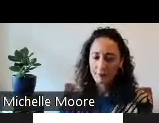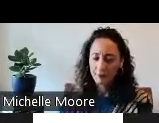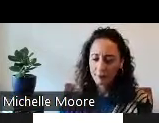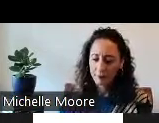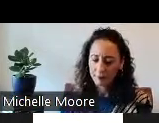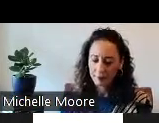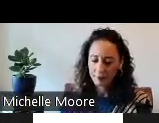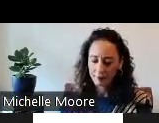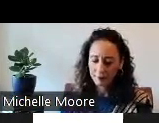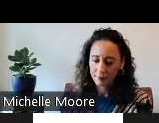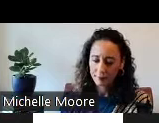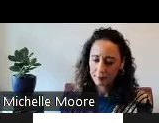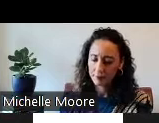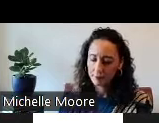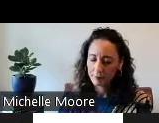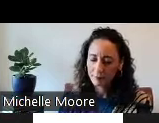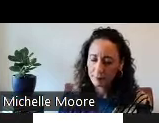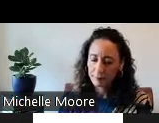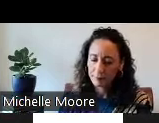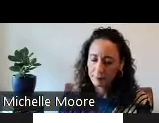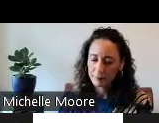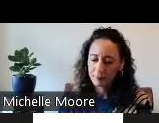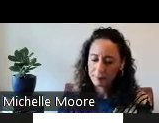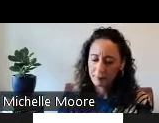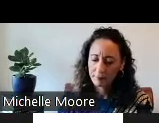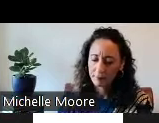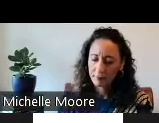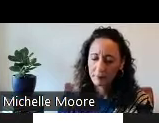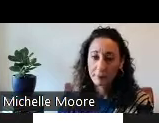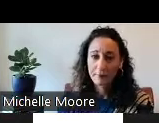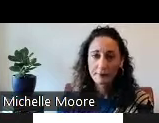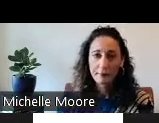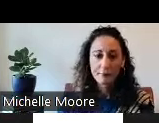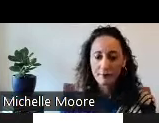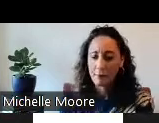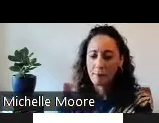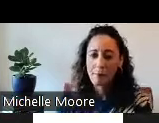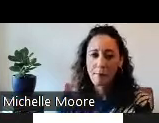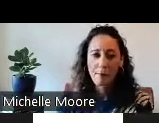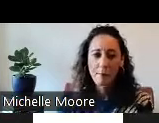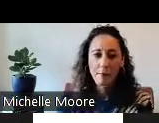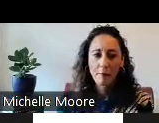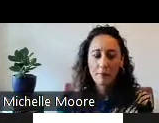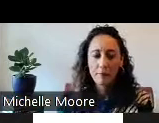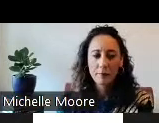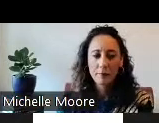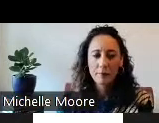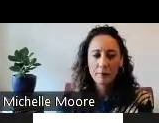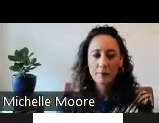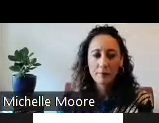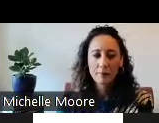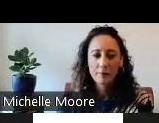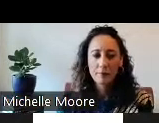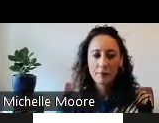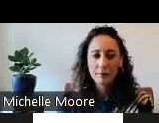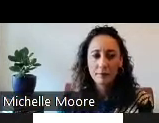making sport truly accessible to all. The challenges during COVID-19 and grassroots sport